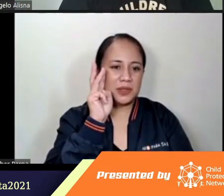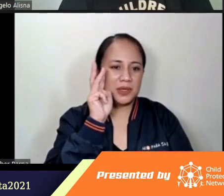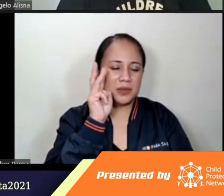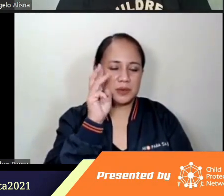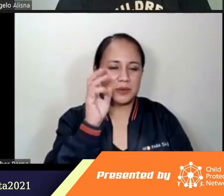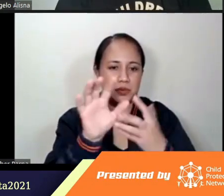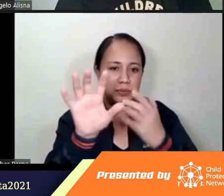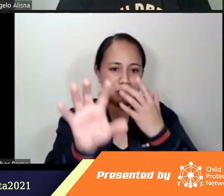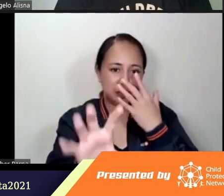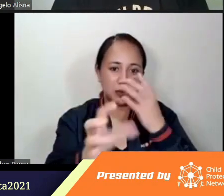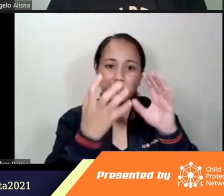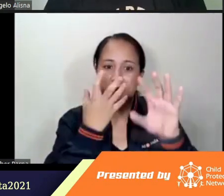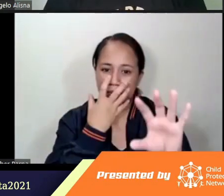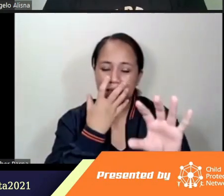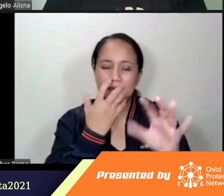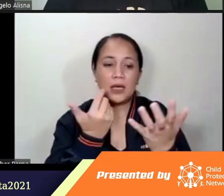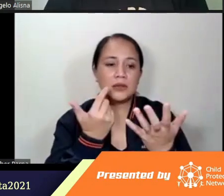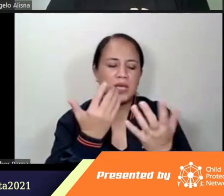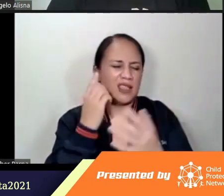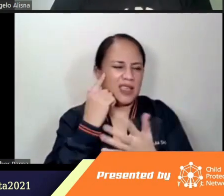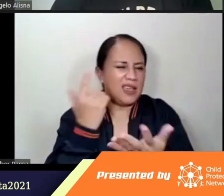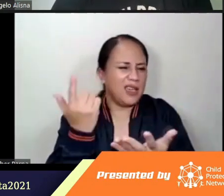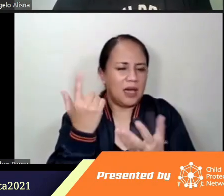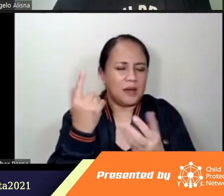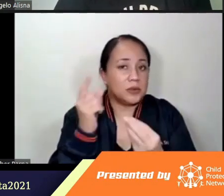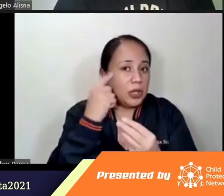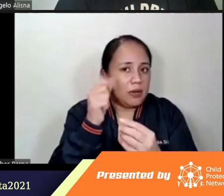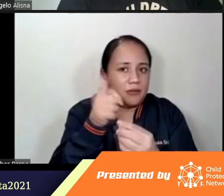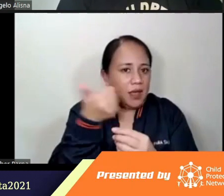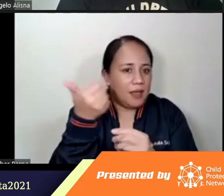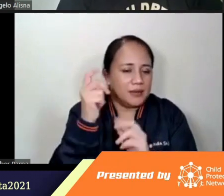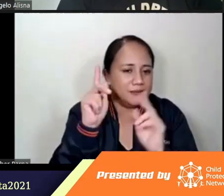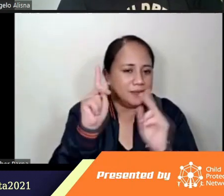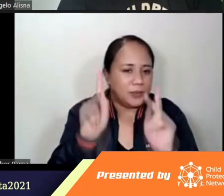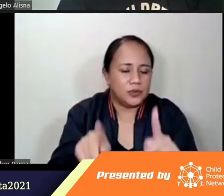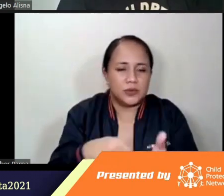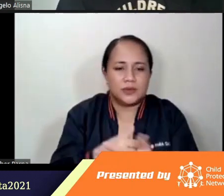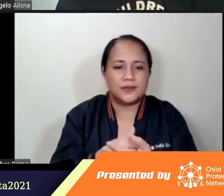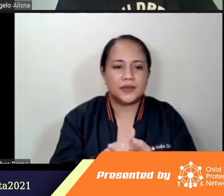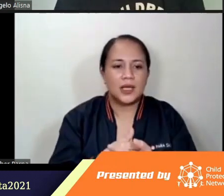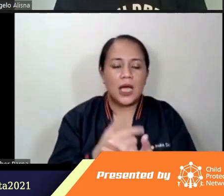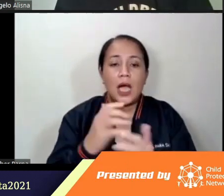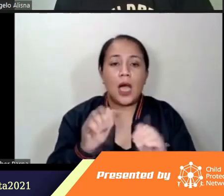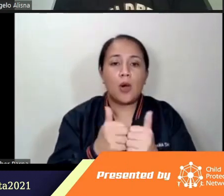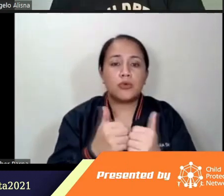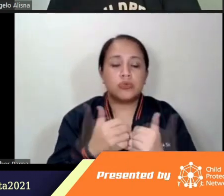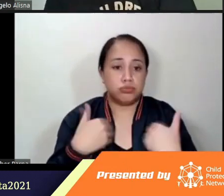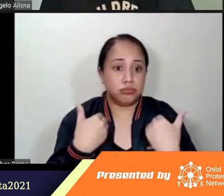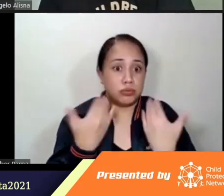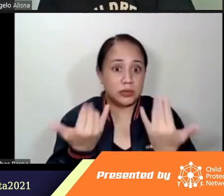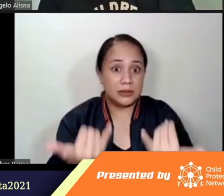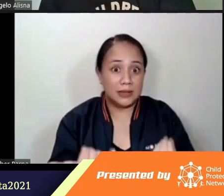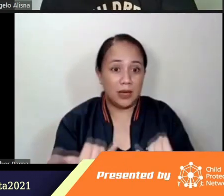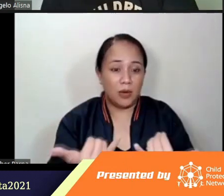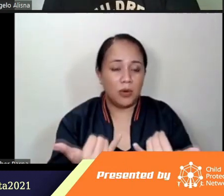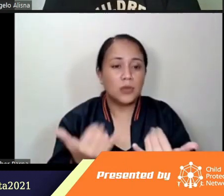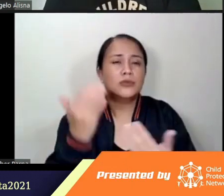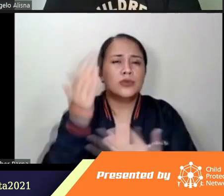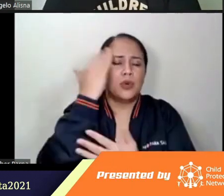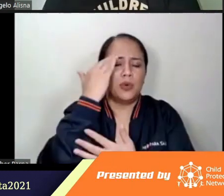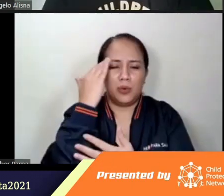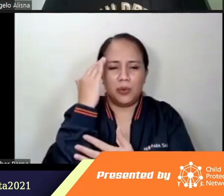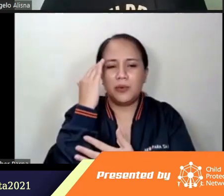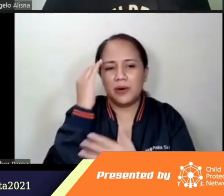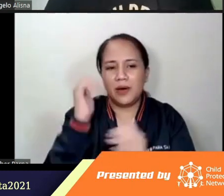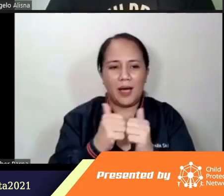empathy. It's really thinking about the other person. And it's amazing how the youth now, the generation now knows